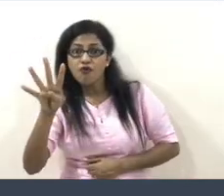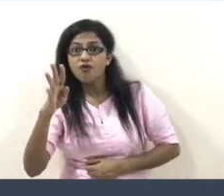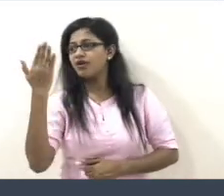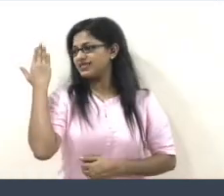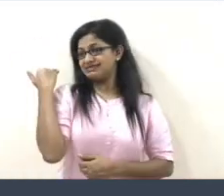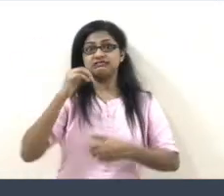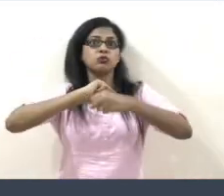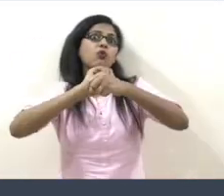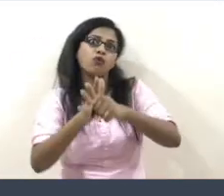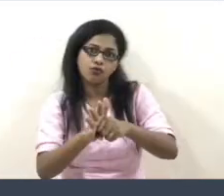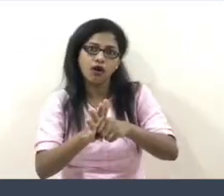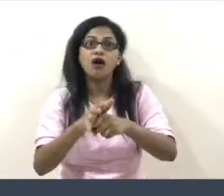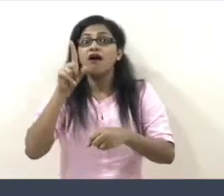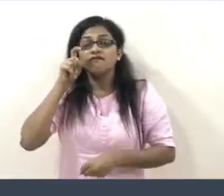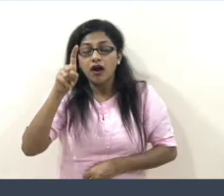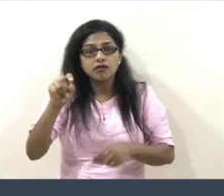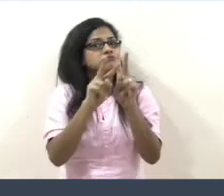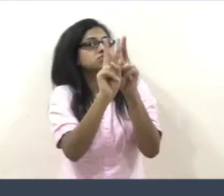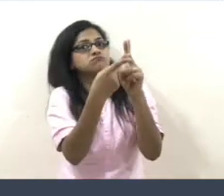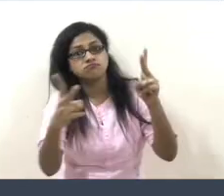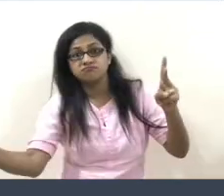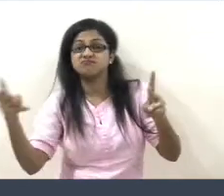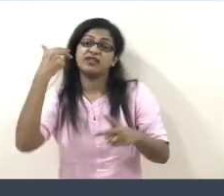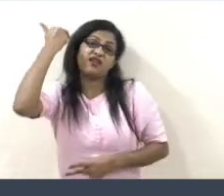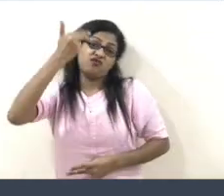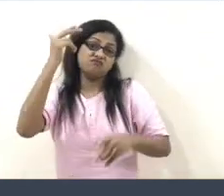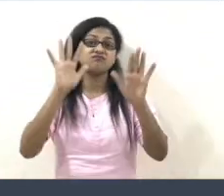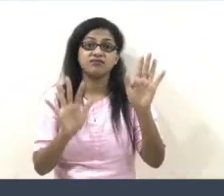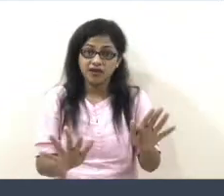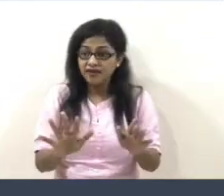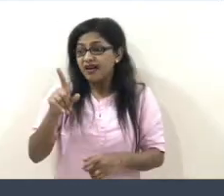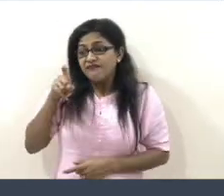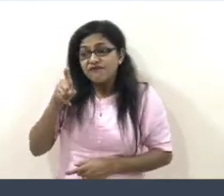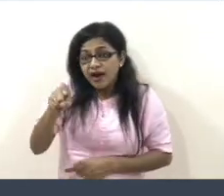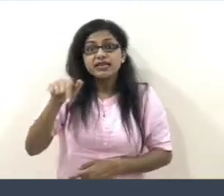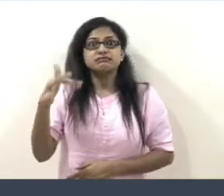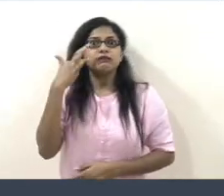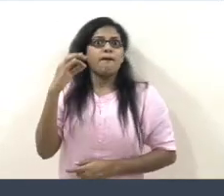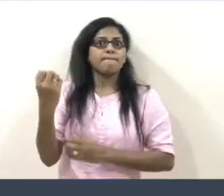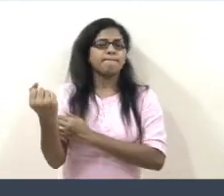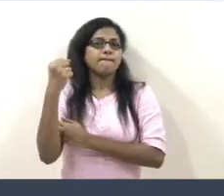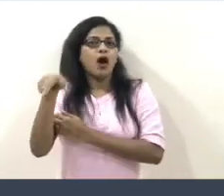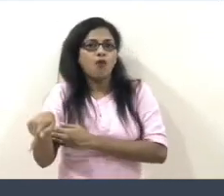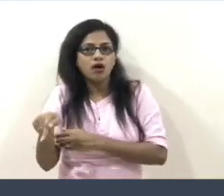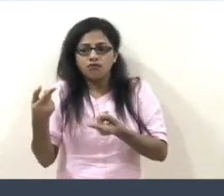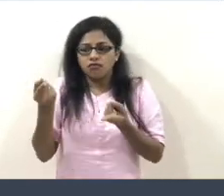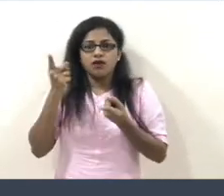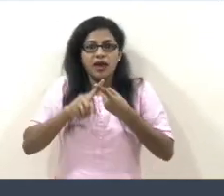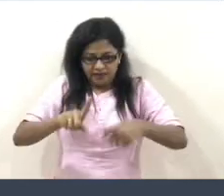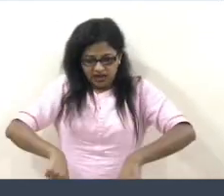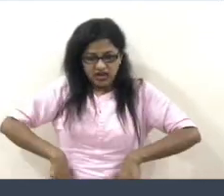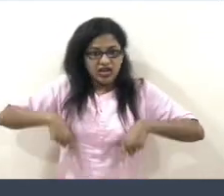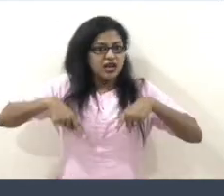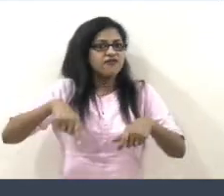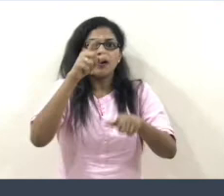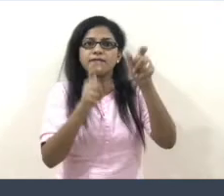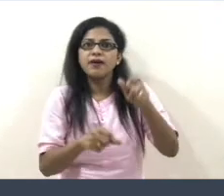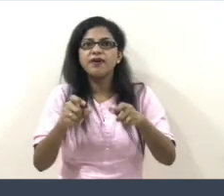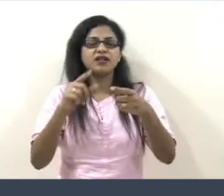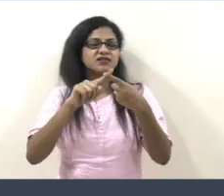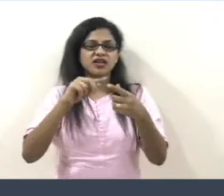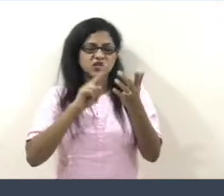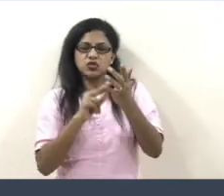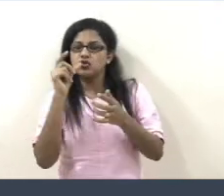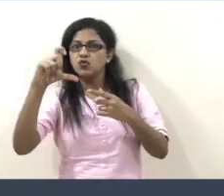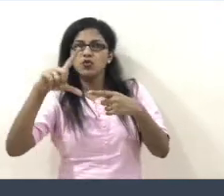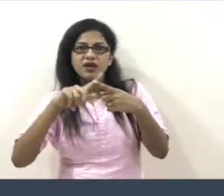a virus contains the key elements that make up all living organisms, that are nucleic acid, DNA, or RNA, they lack the capability to